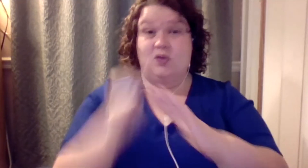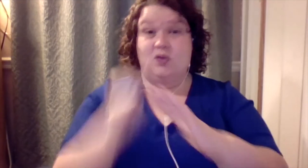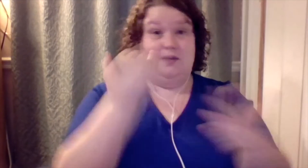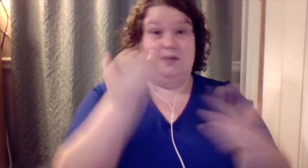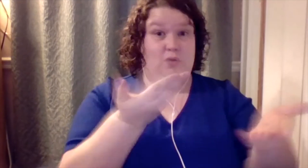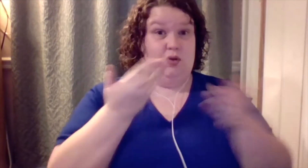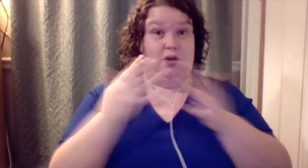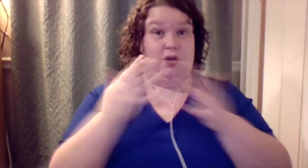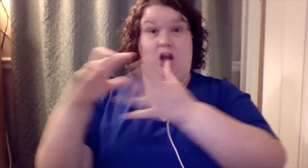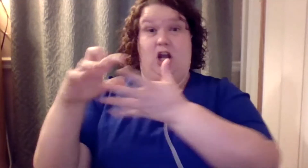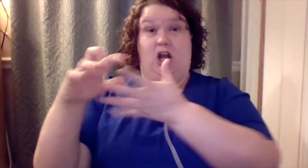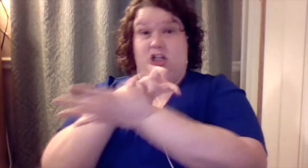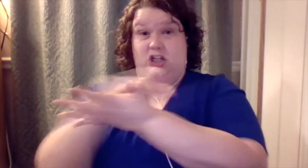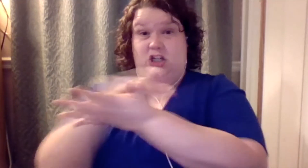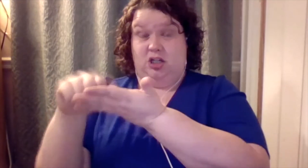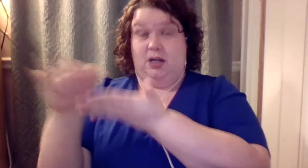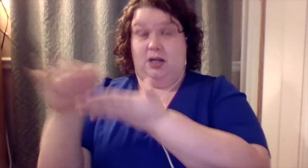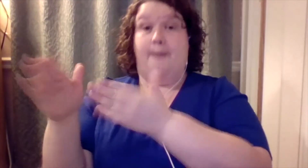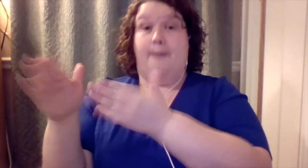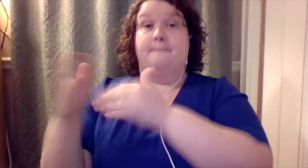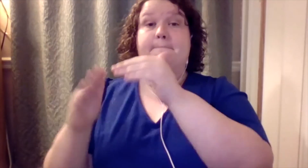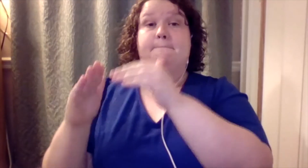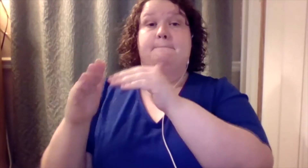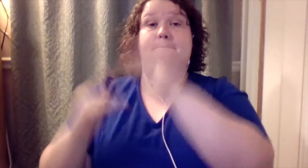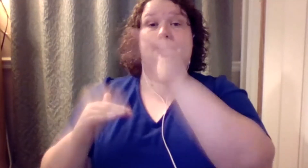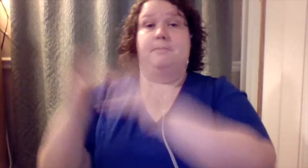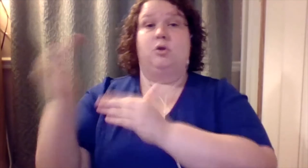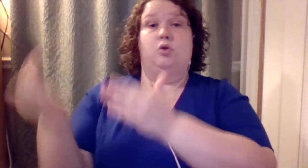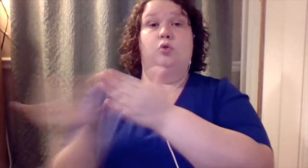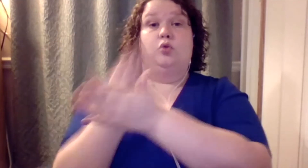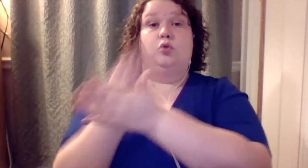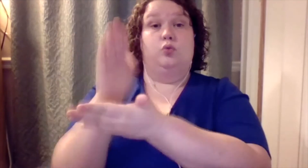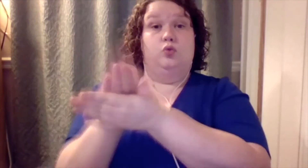build a whole new school, or just do away with it all,